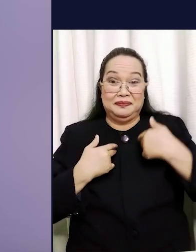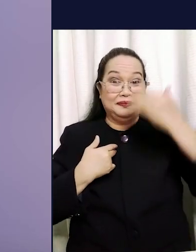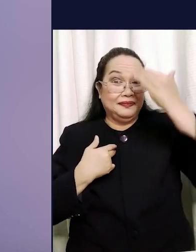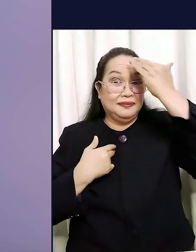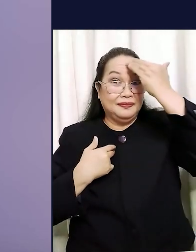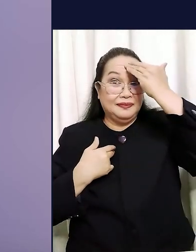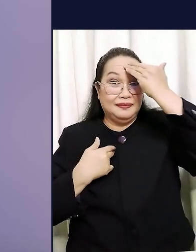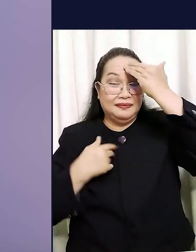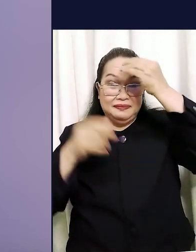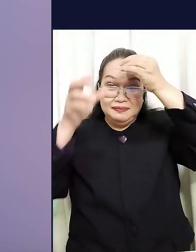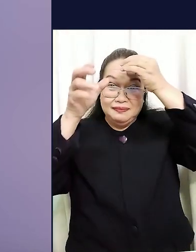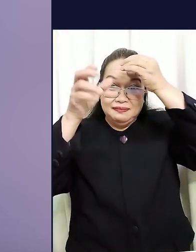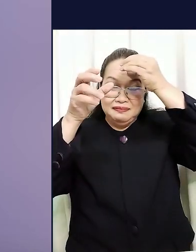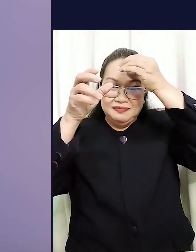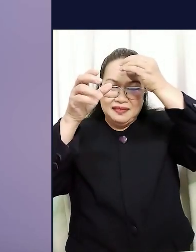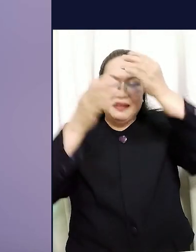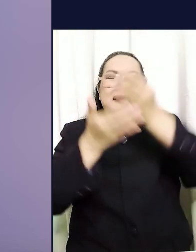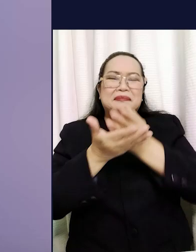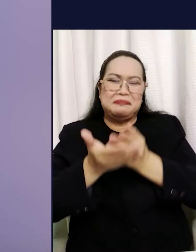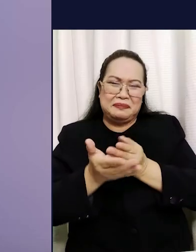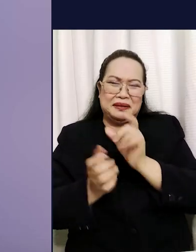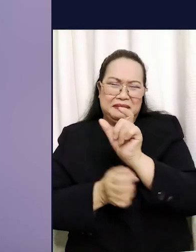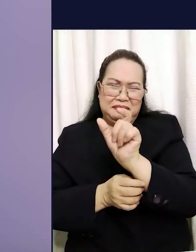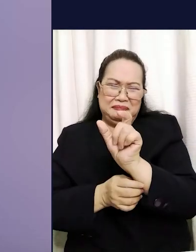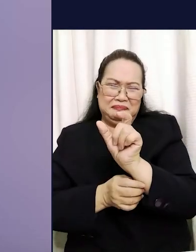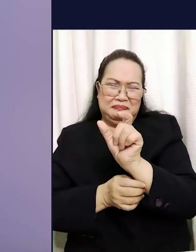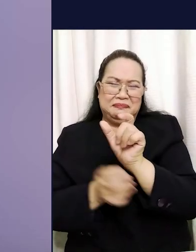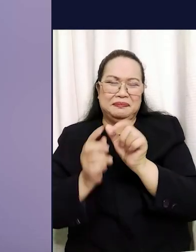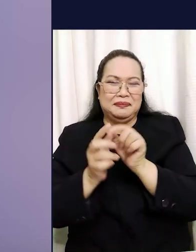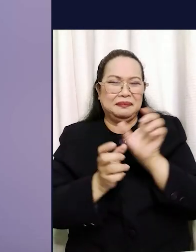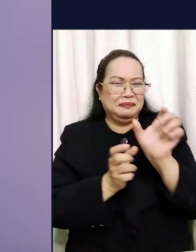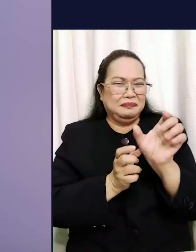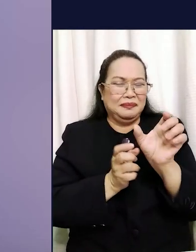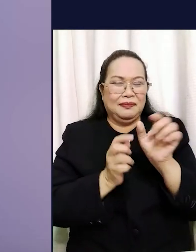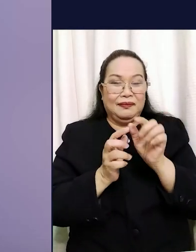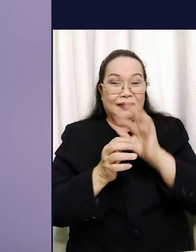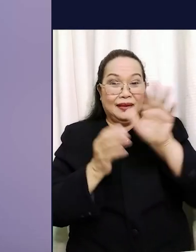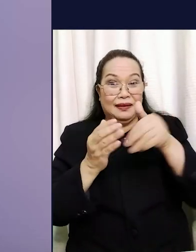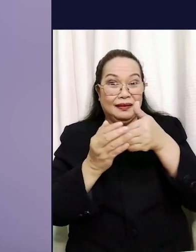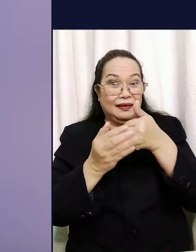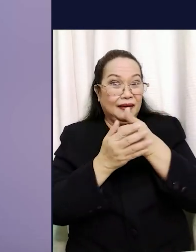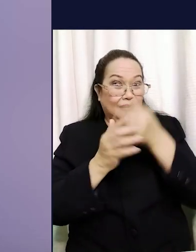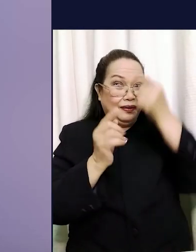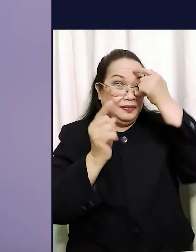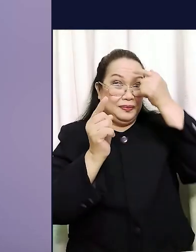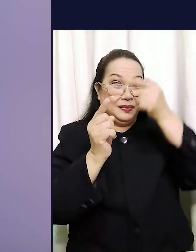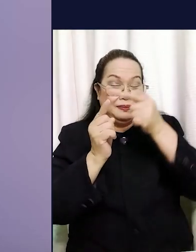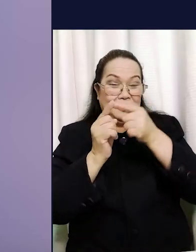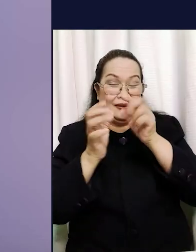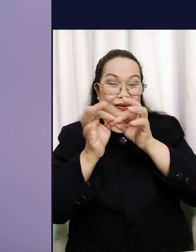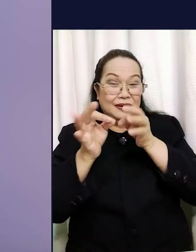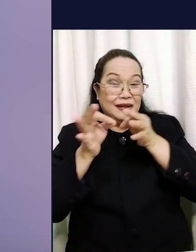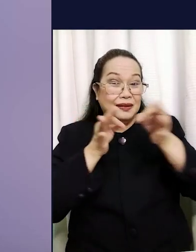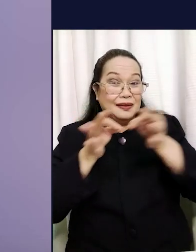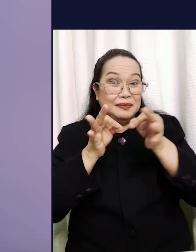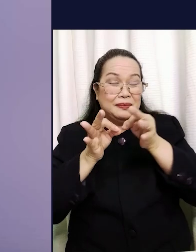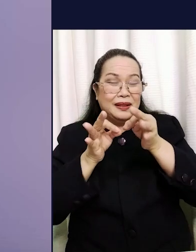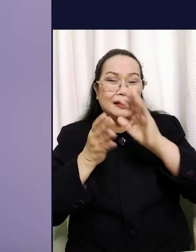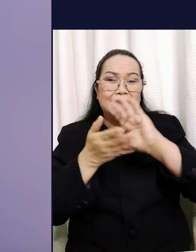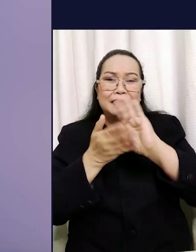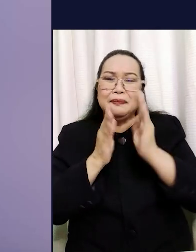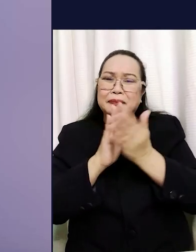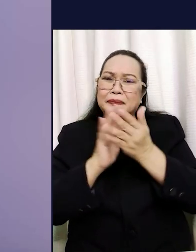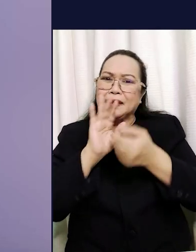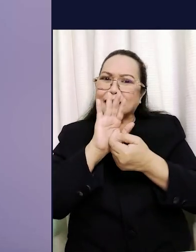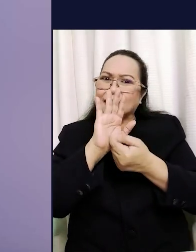prophecies, this will only be in part, bahagi lang po. Yung pinaka-intention ng bagay na ito